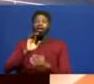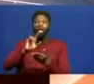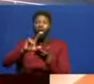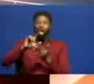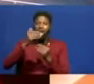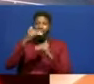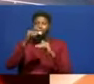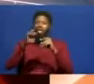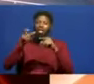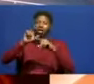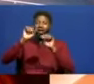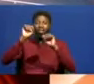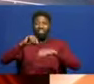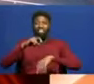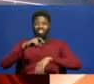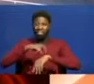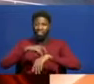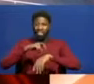over